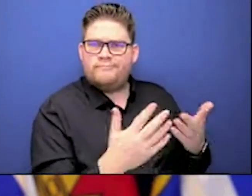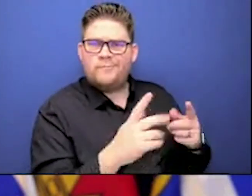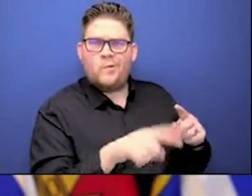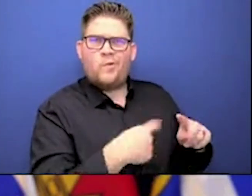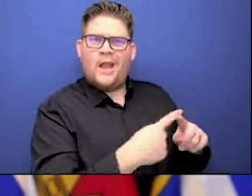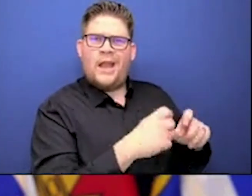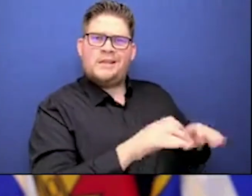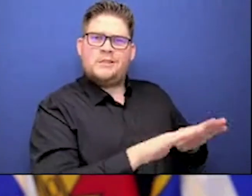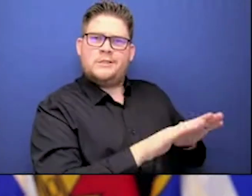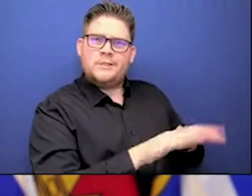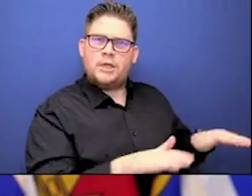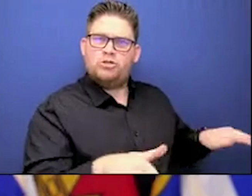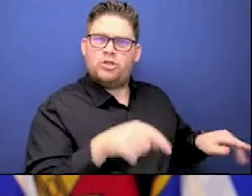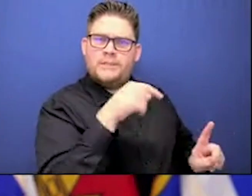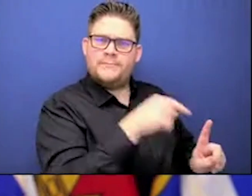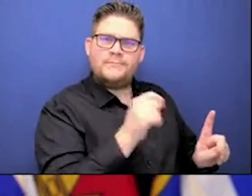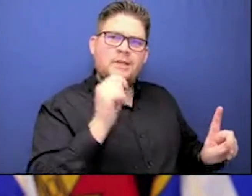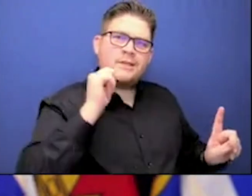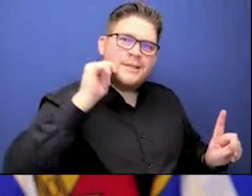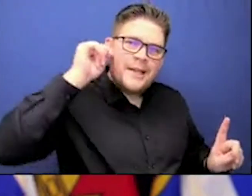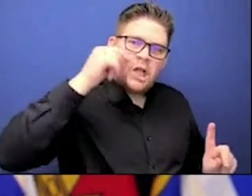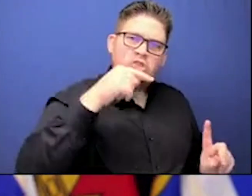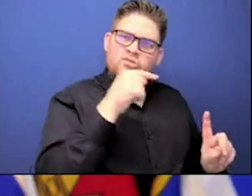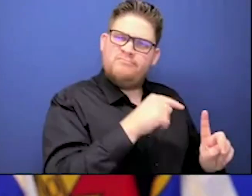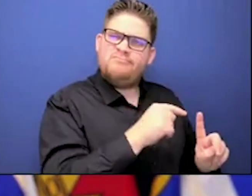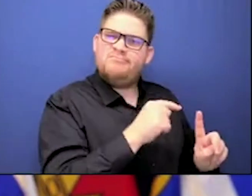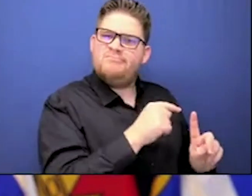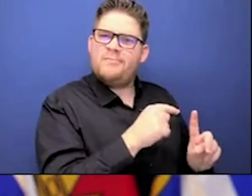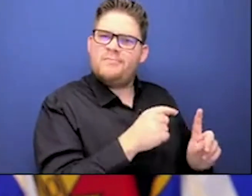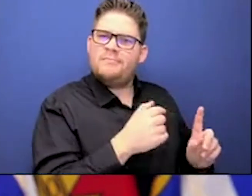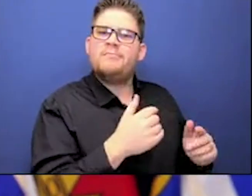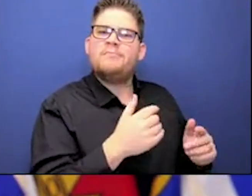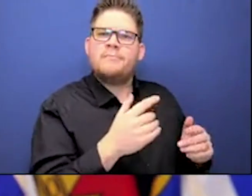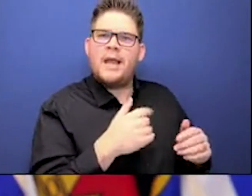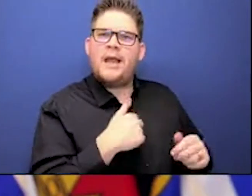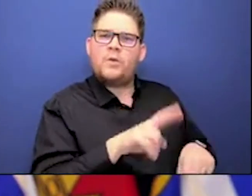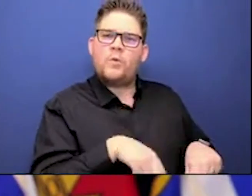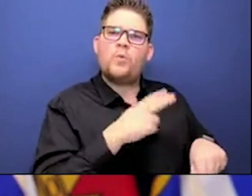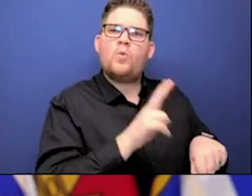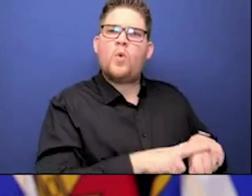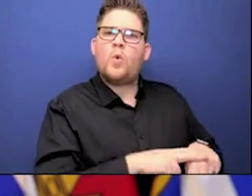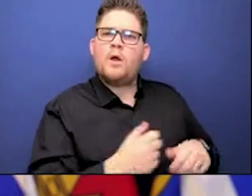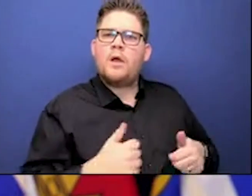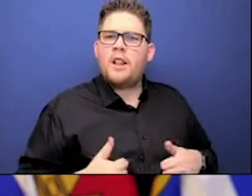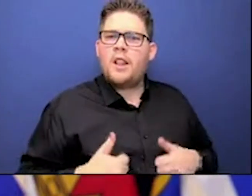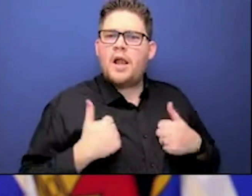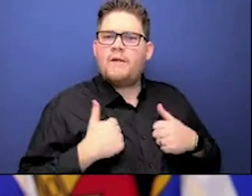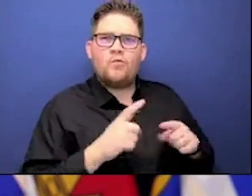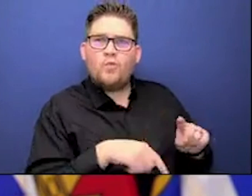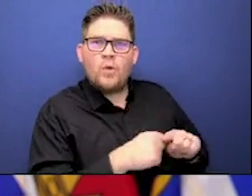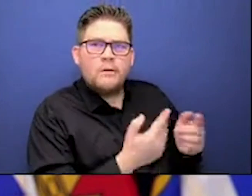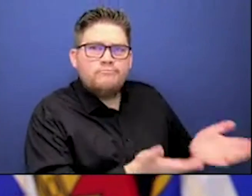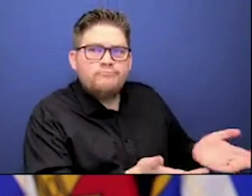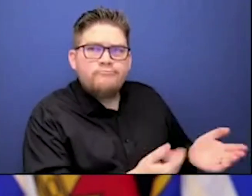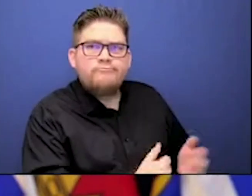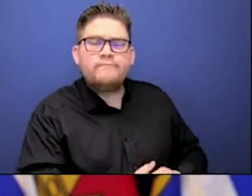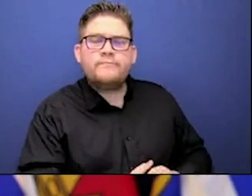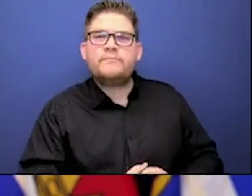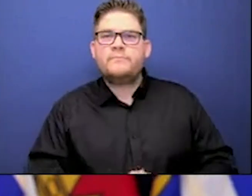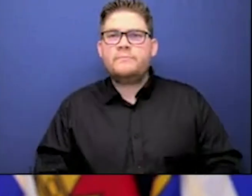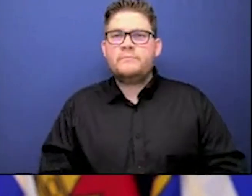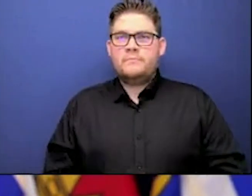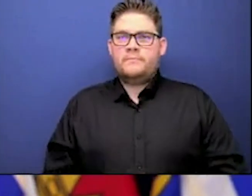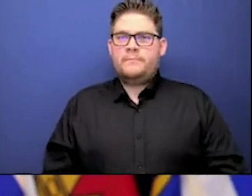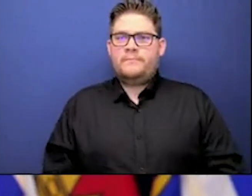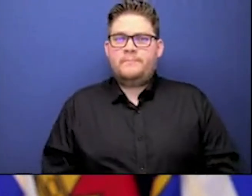families navigate that when adults have been vaccinated and children haven't been? Yeah, all very good questions, and I don't have